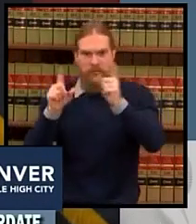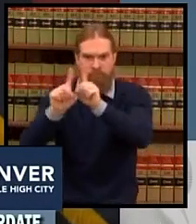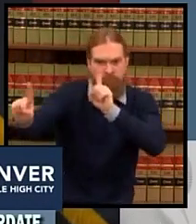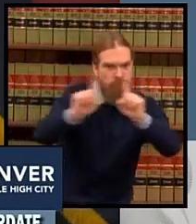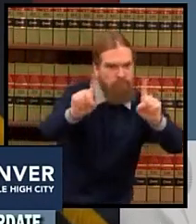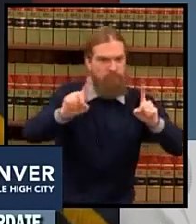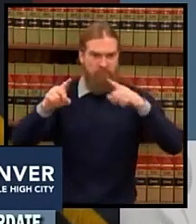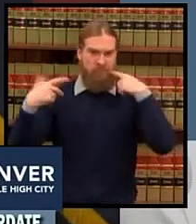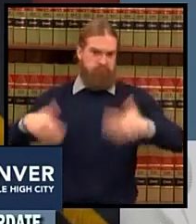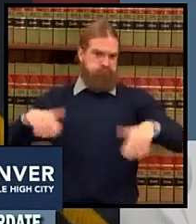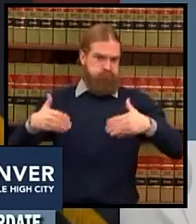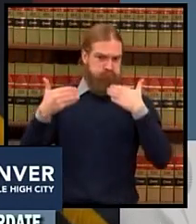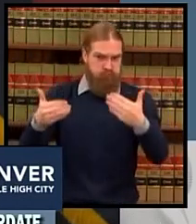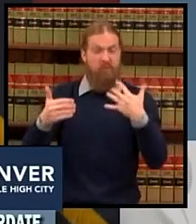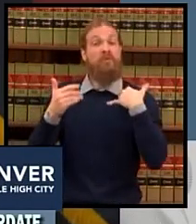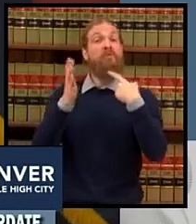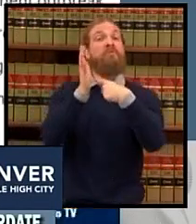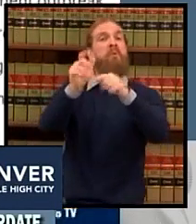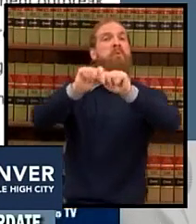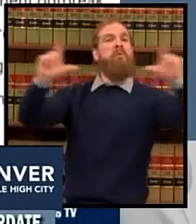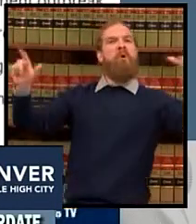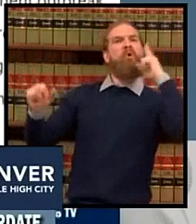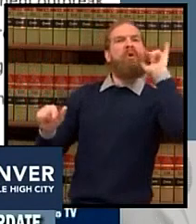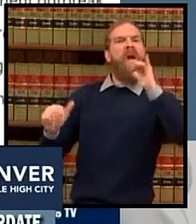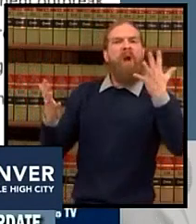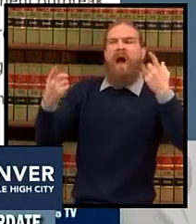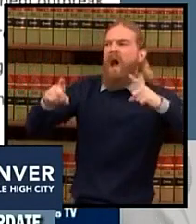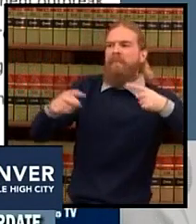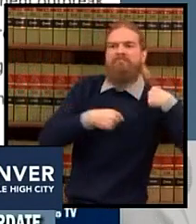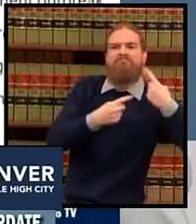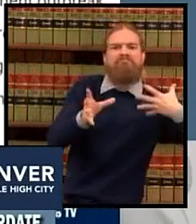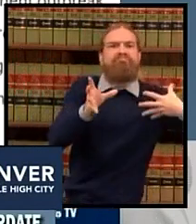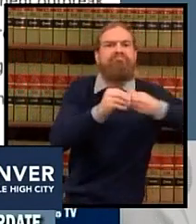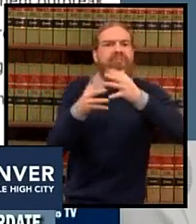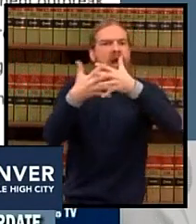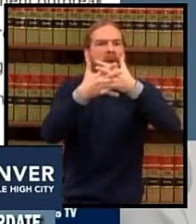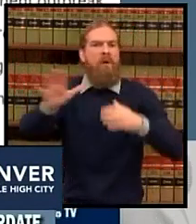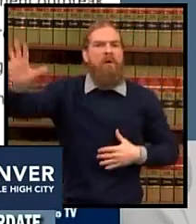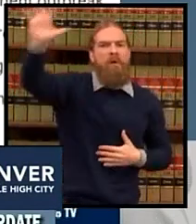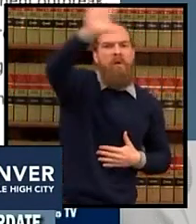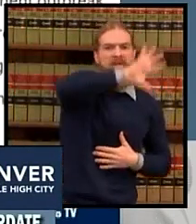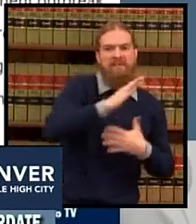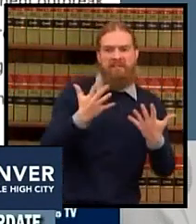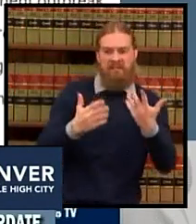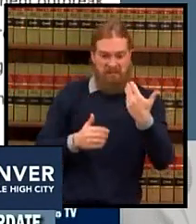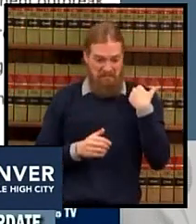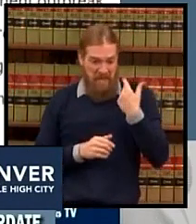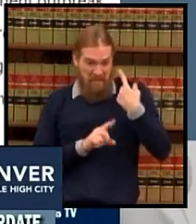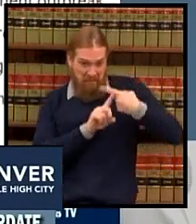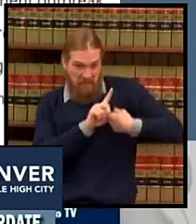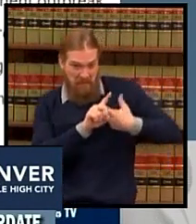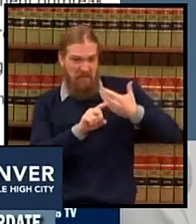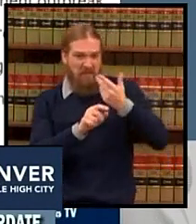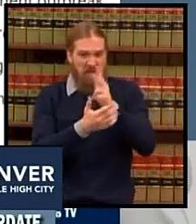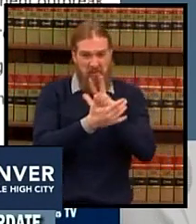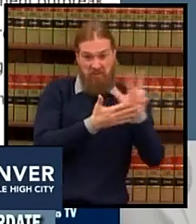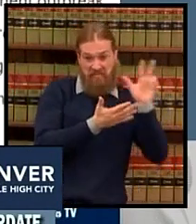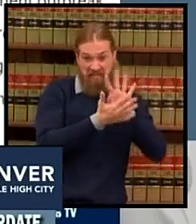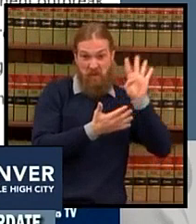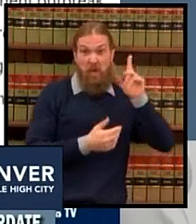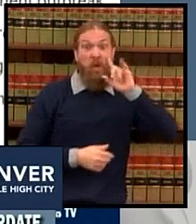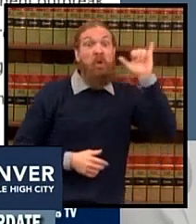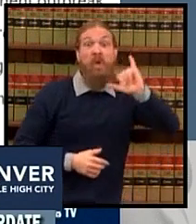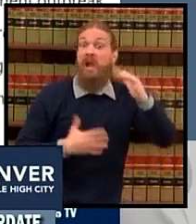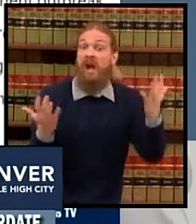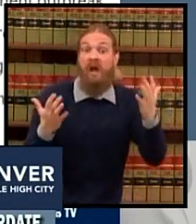might recall a couple of months ago that even 3 or 4 weeks ago, this map that you see now was